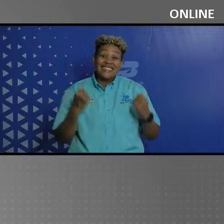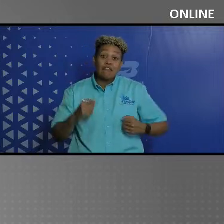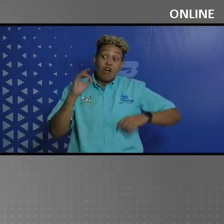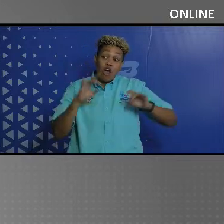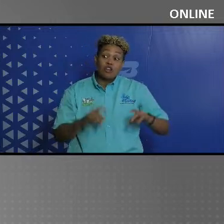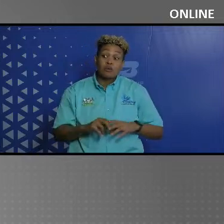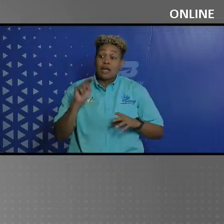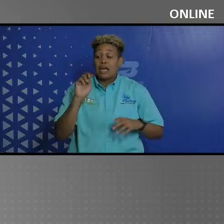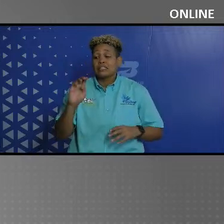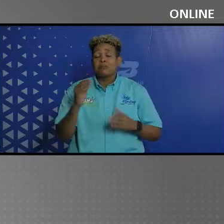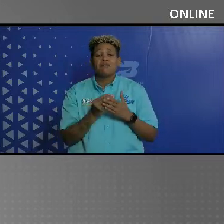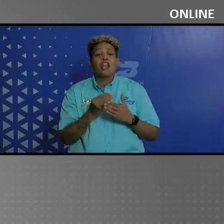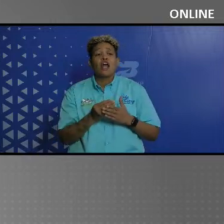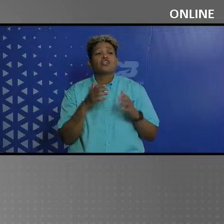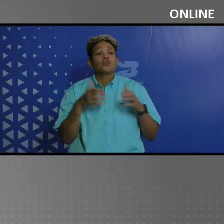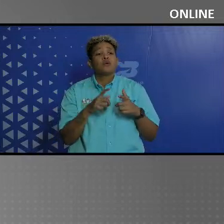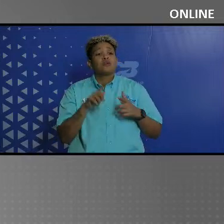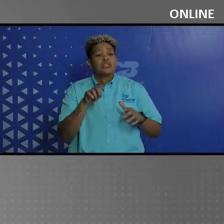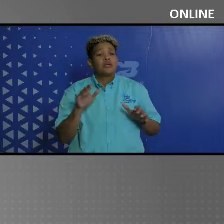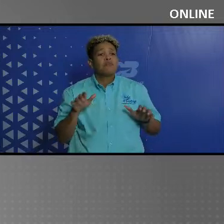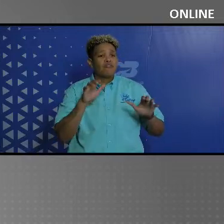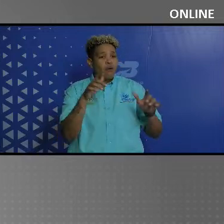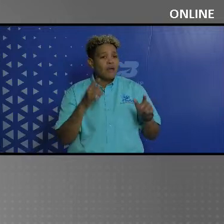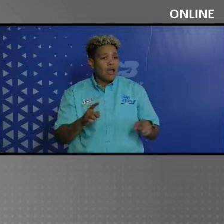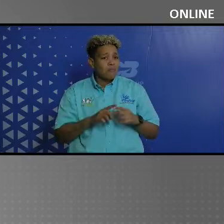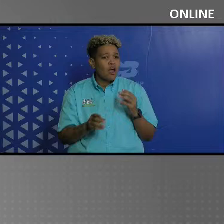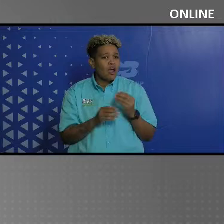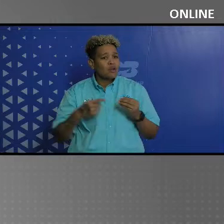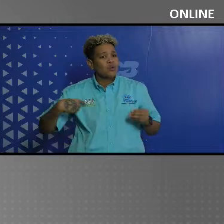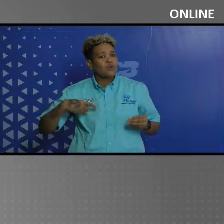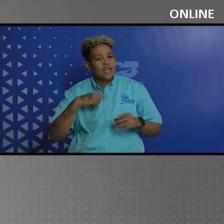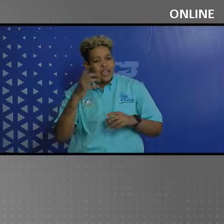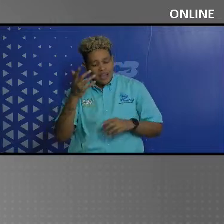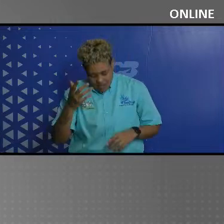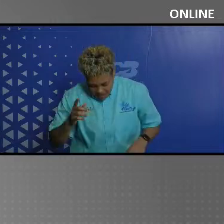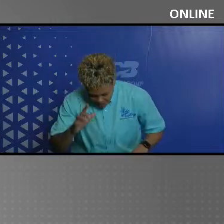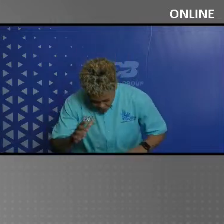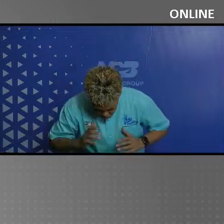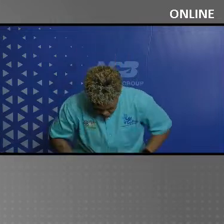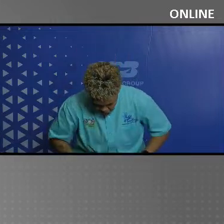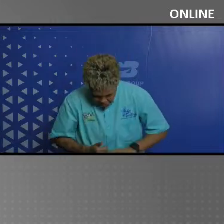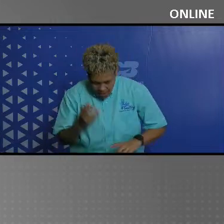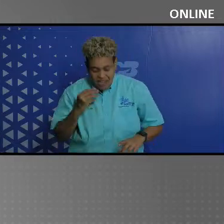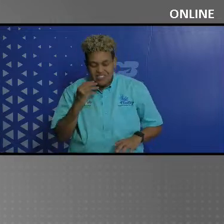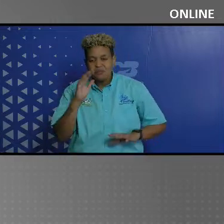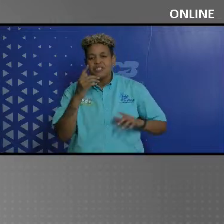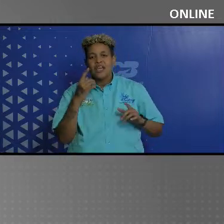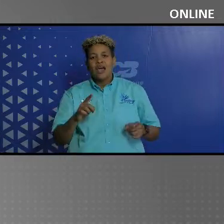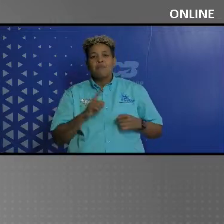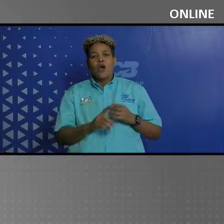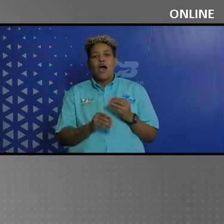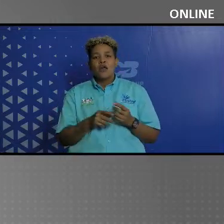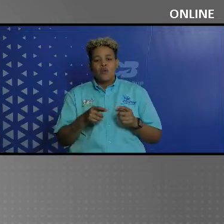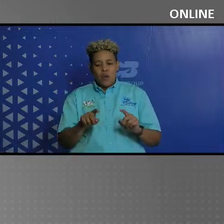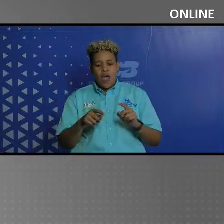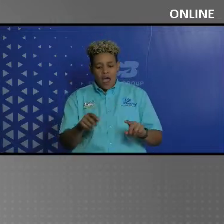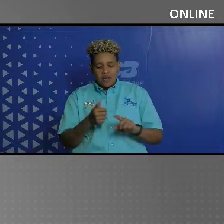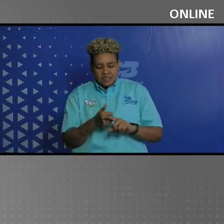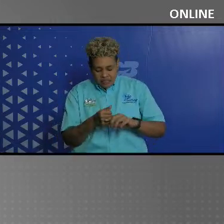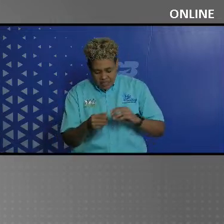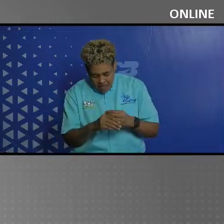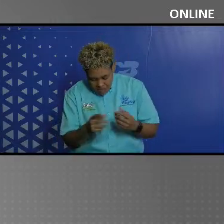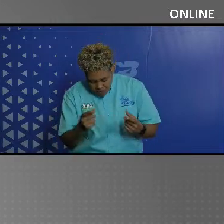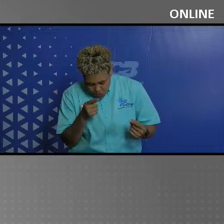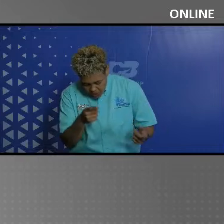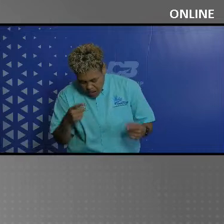to the NCB Financial Group and its performance, and also to its customer experience. And while in